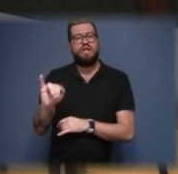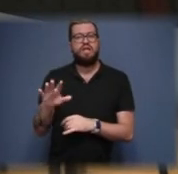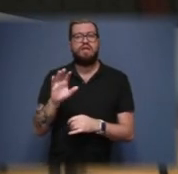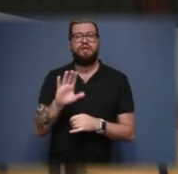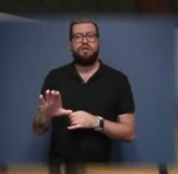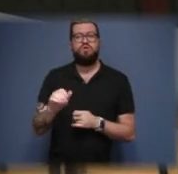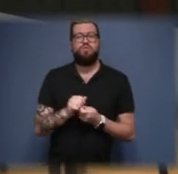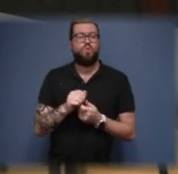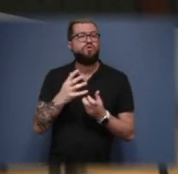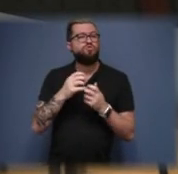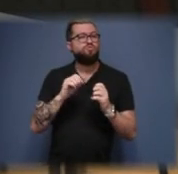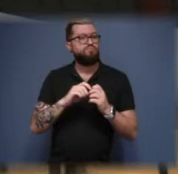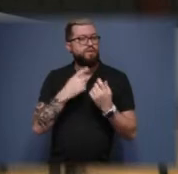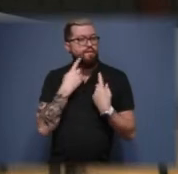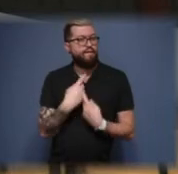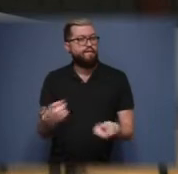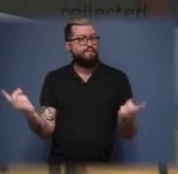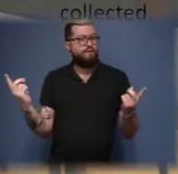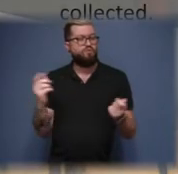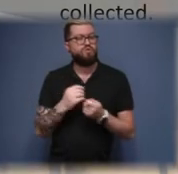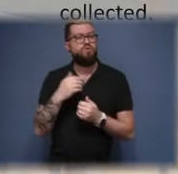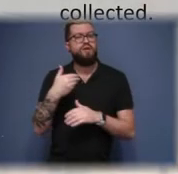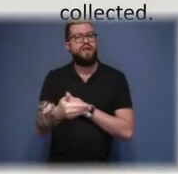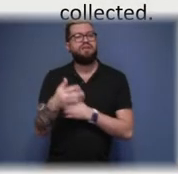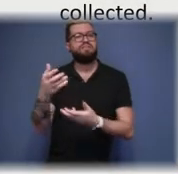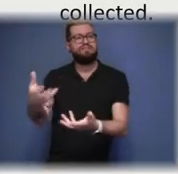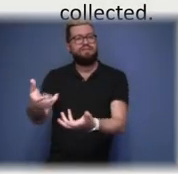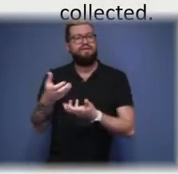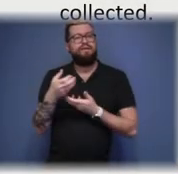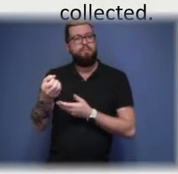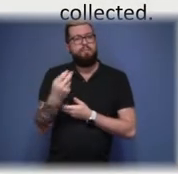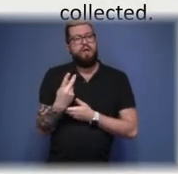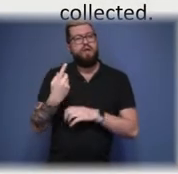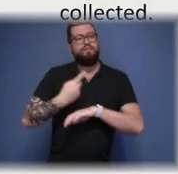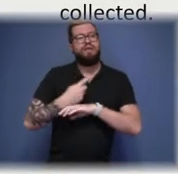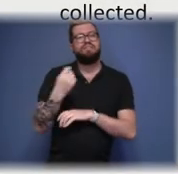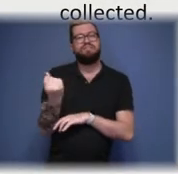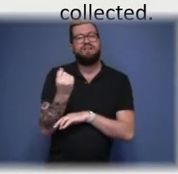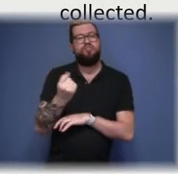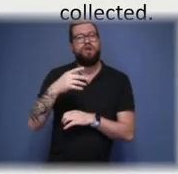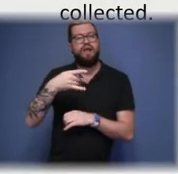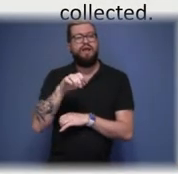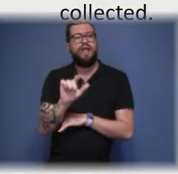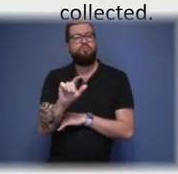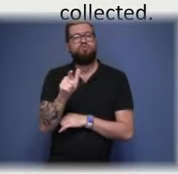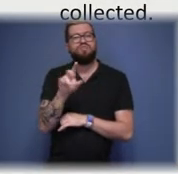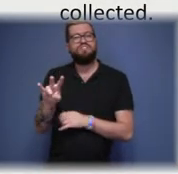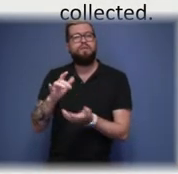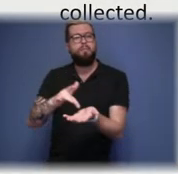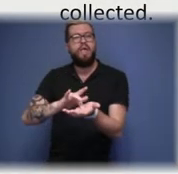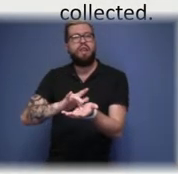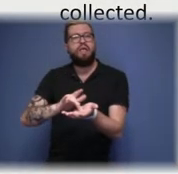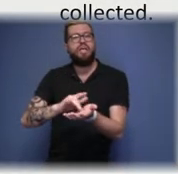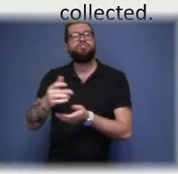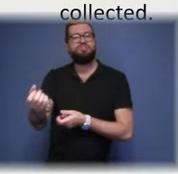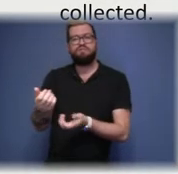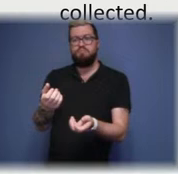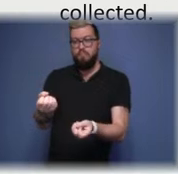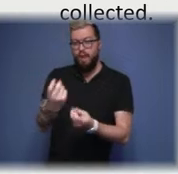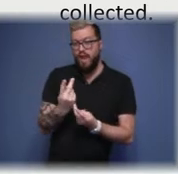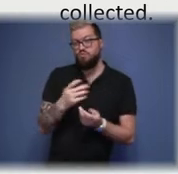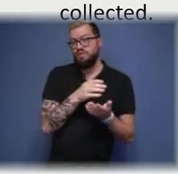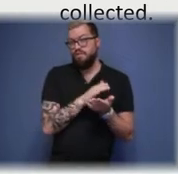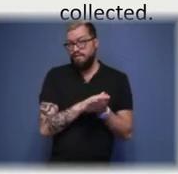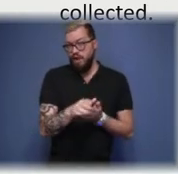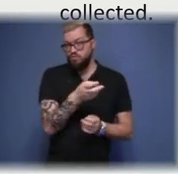by just announcing that our next Take Back is Saturday, April 27th. It's the medication take back, so what a nice segue